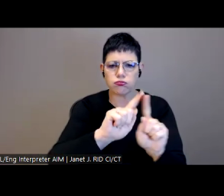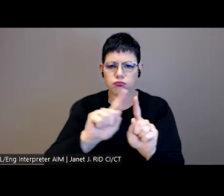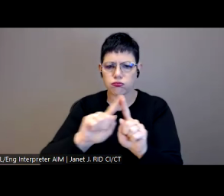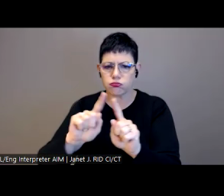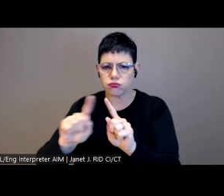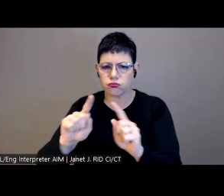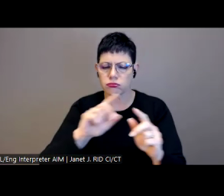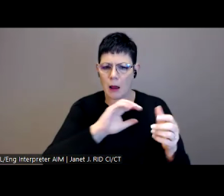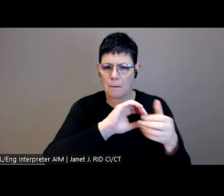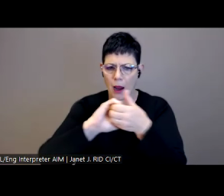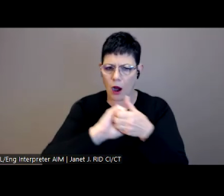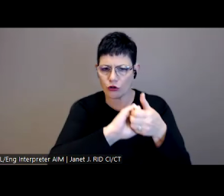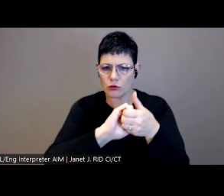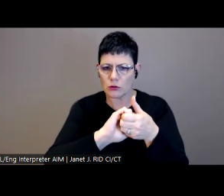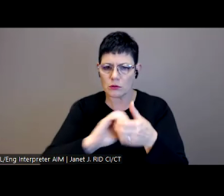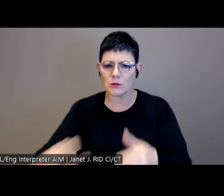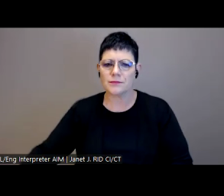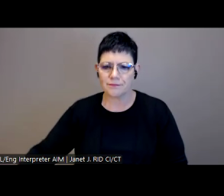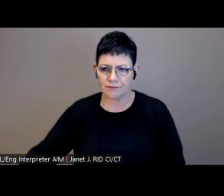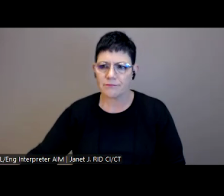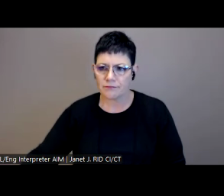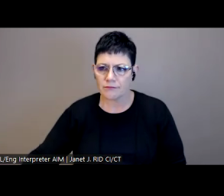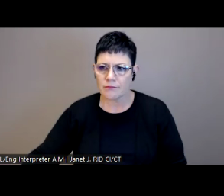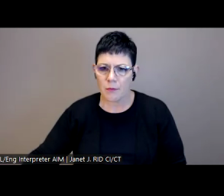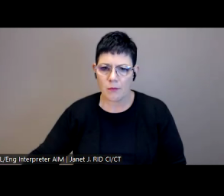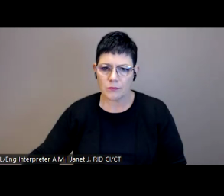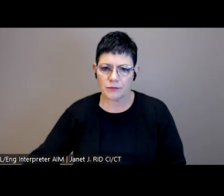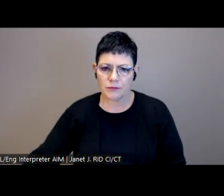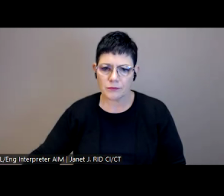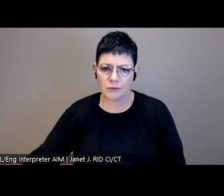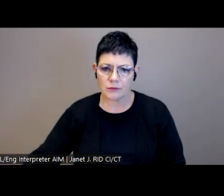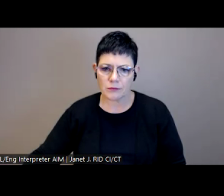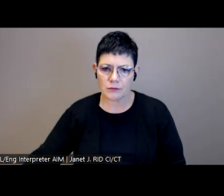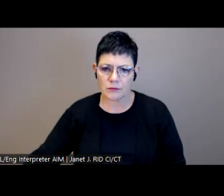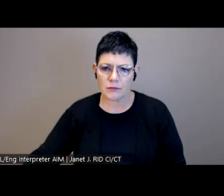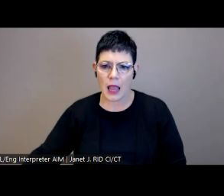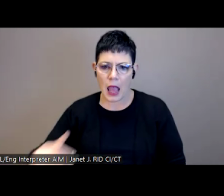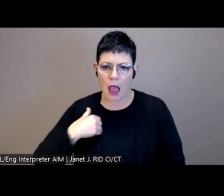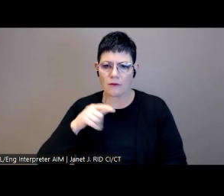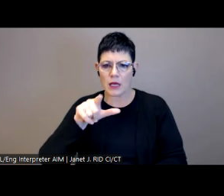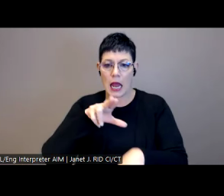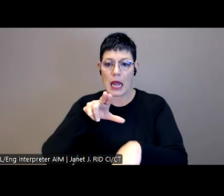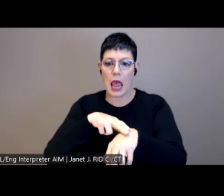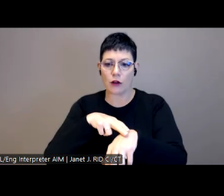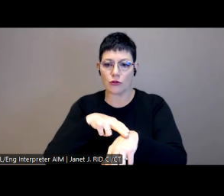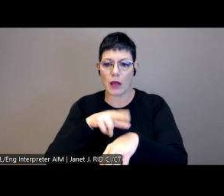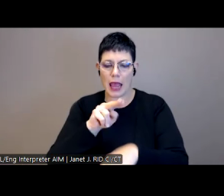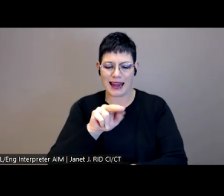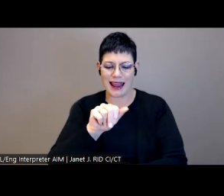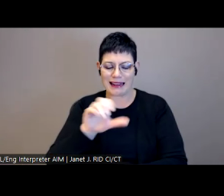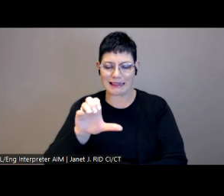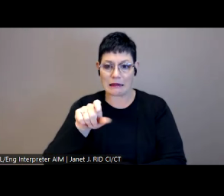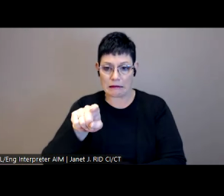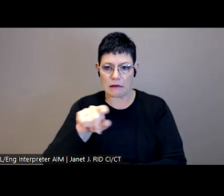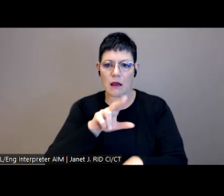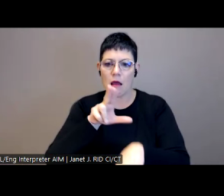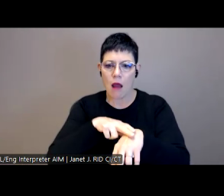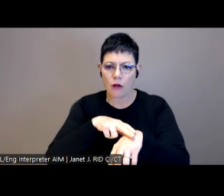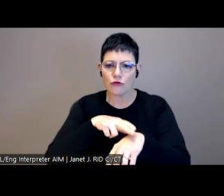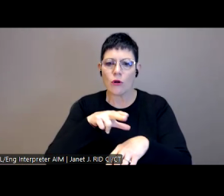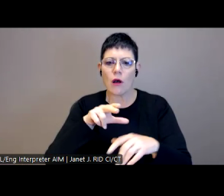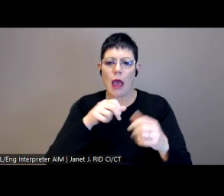partners, including a national advocacy and action coalition that represents 15